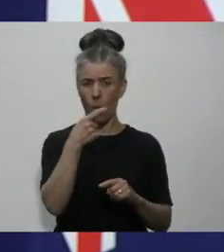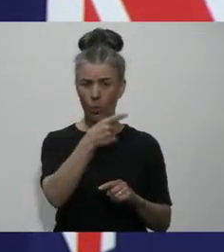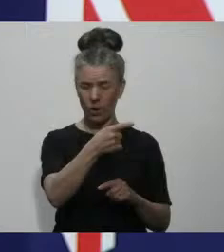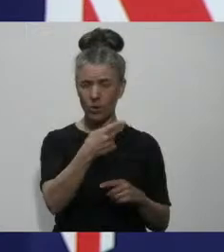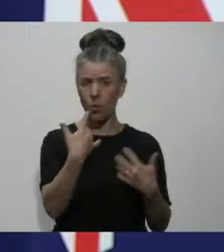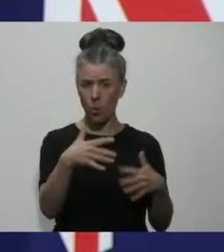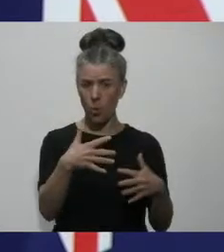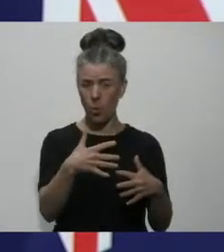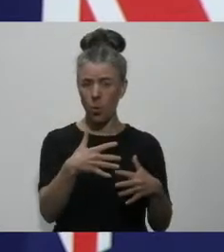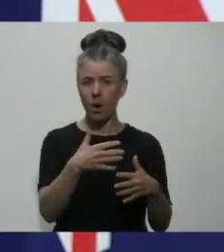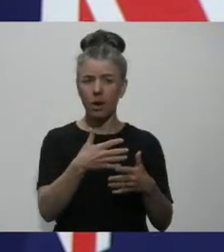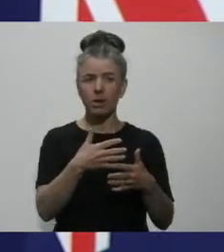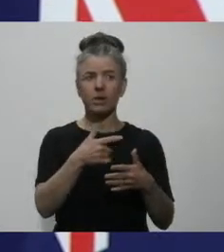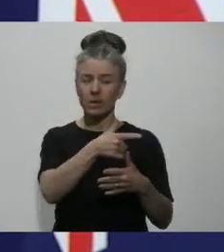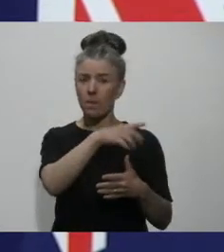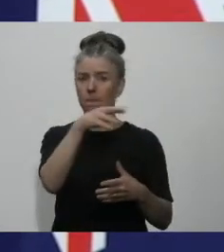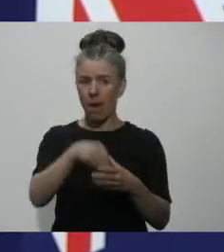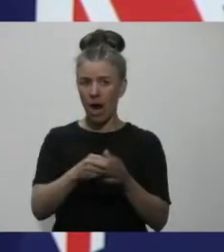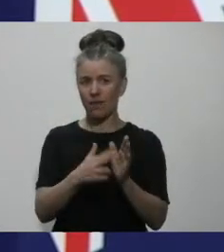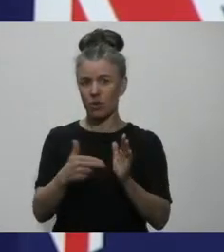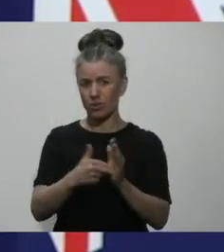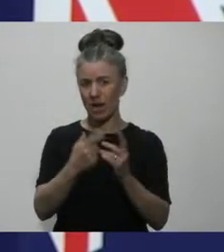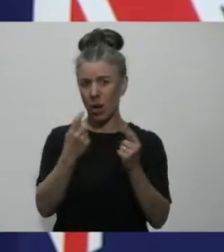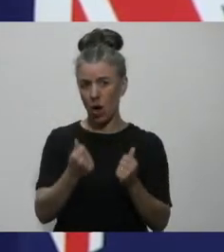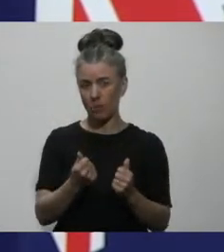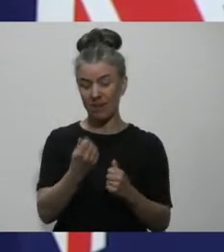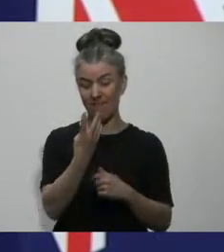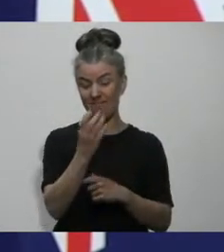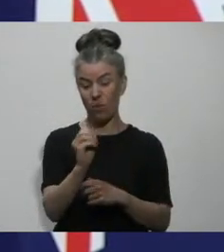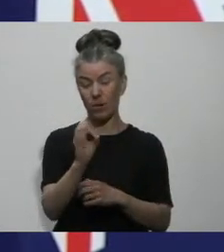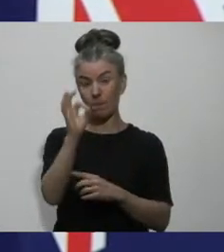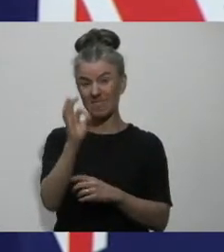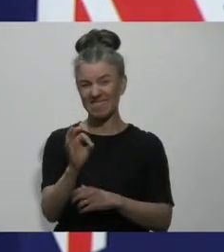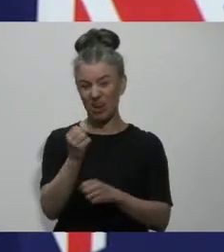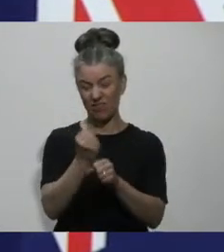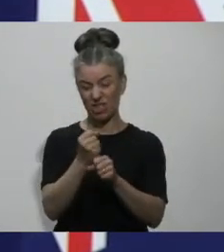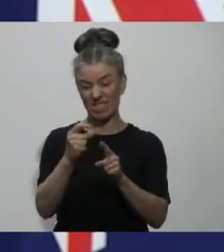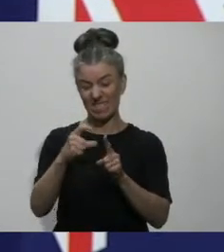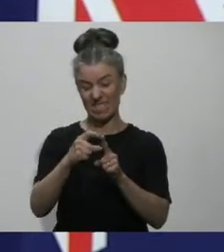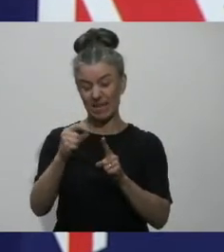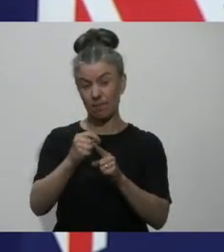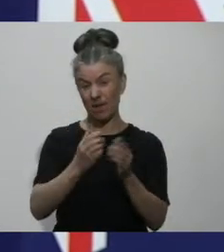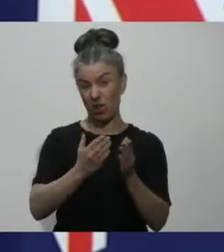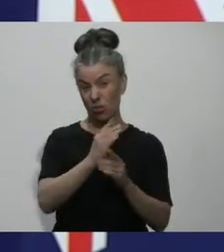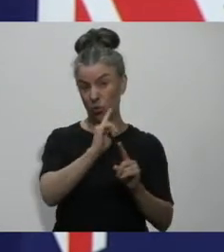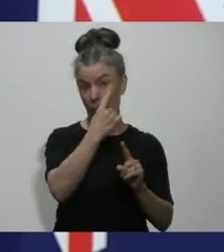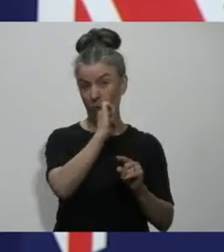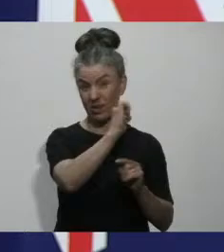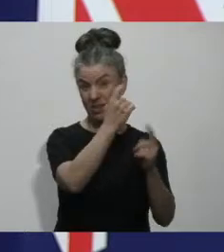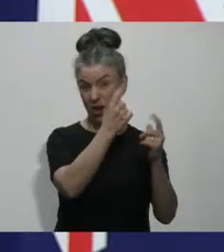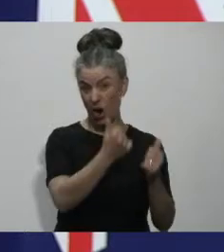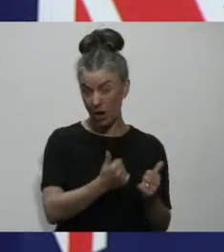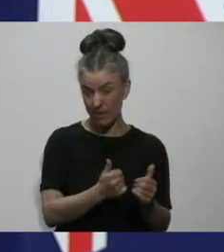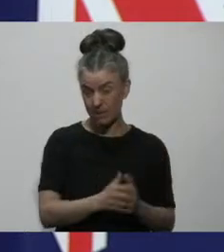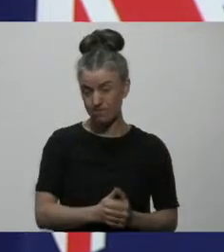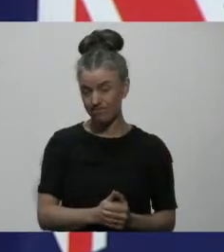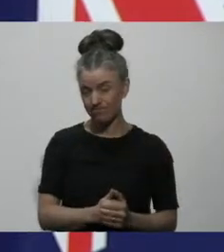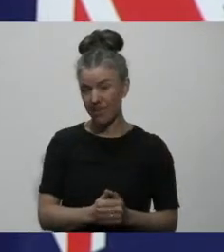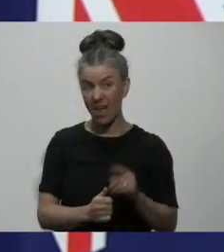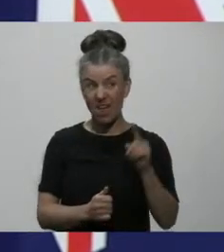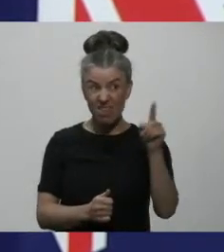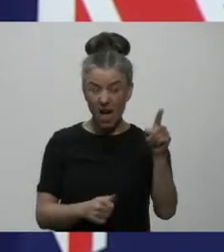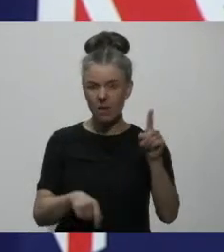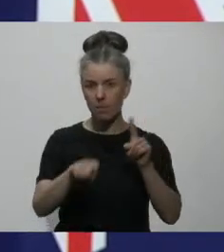part of the New Zealand economy, nearly 40% of GDP. As a result of that, and the Auckland economy's connections with the rest